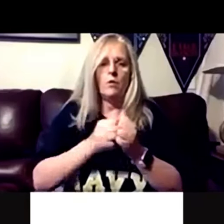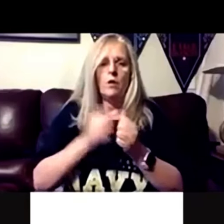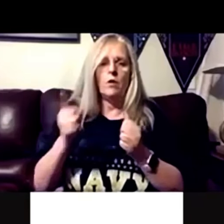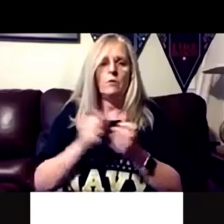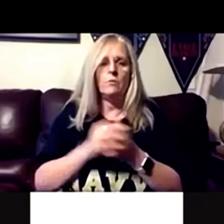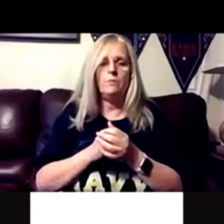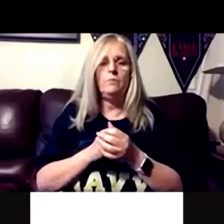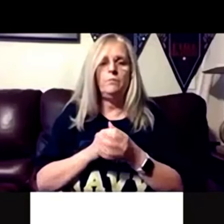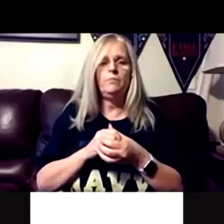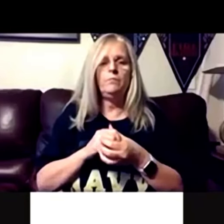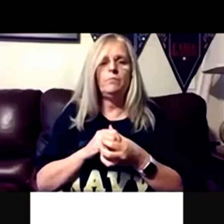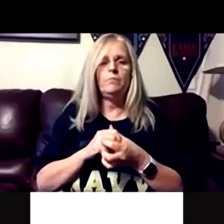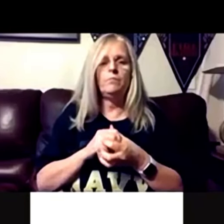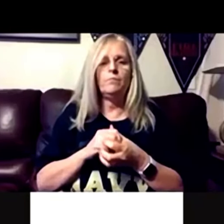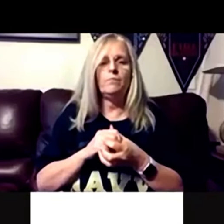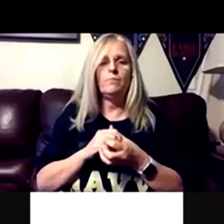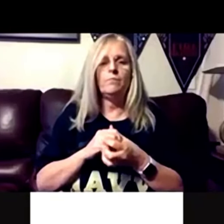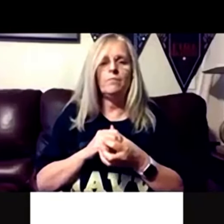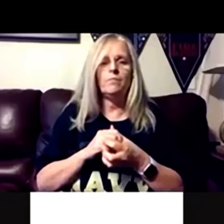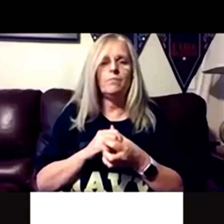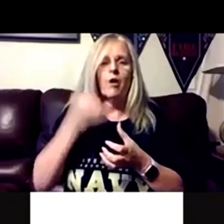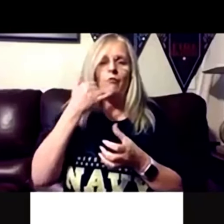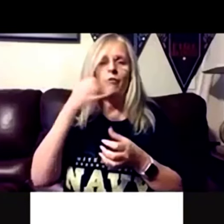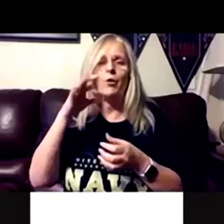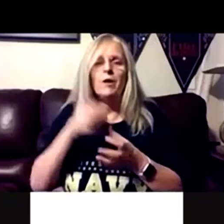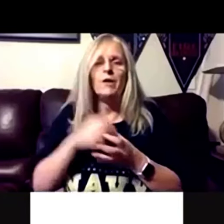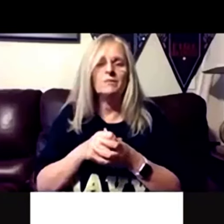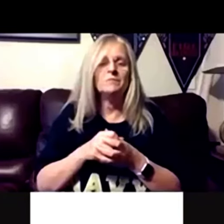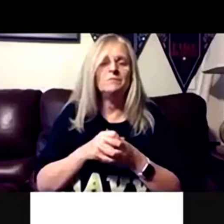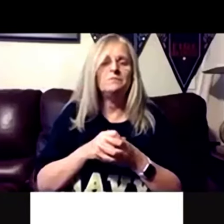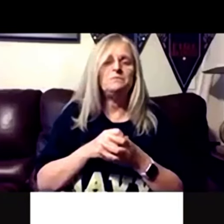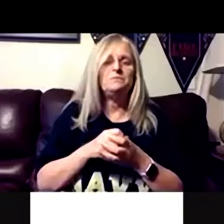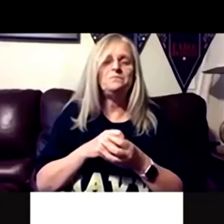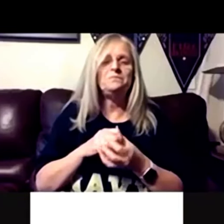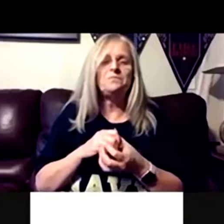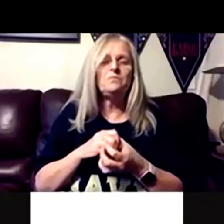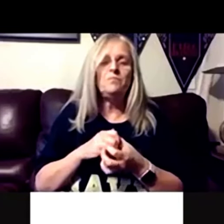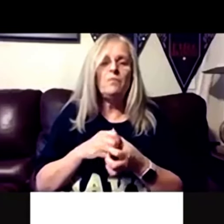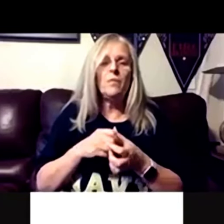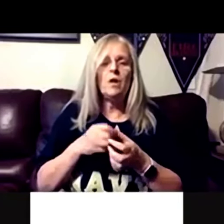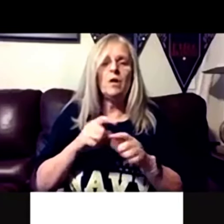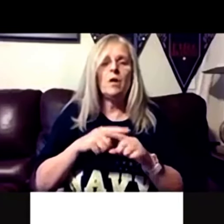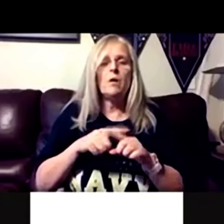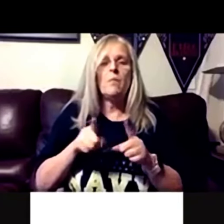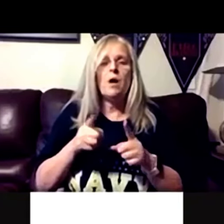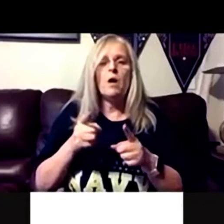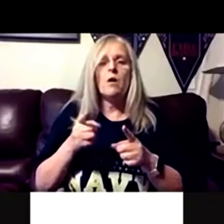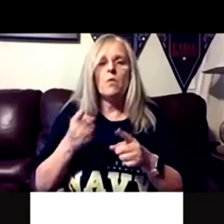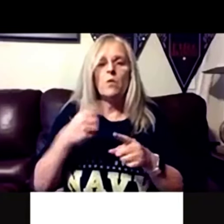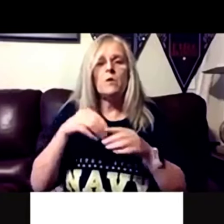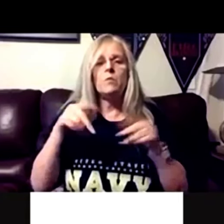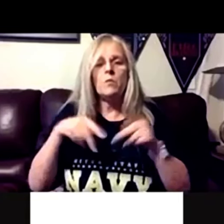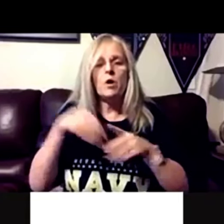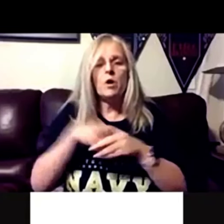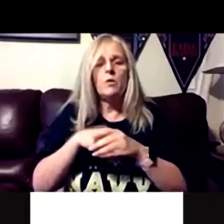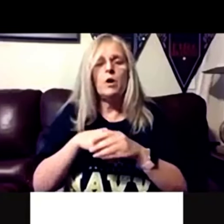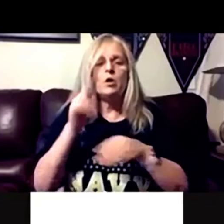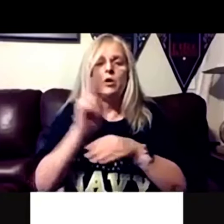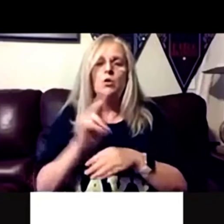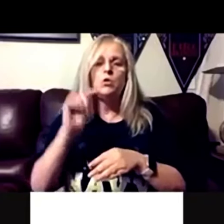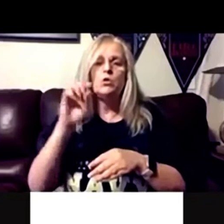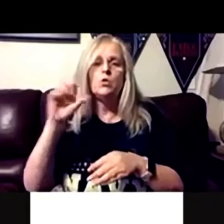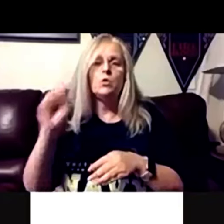Forgive the phone in the background. It'll stop in just a sec, guys. But as these individuals come in and use the tools, again, they will pay a monthly